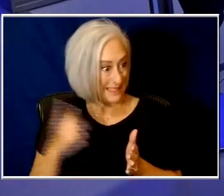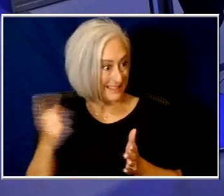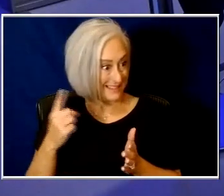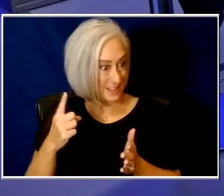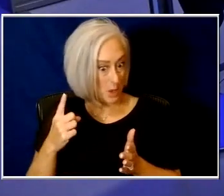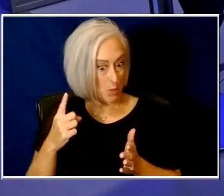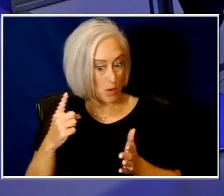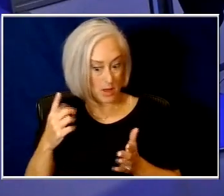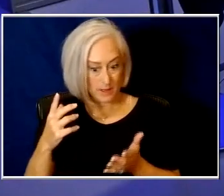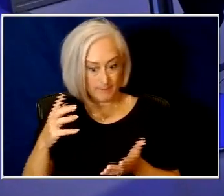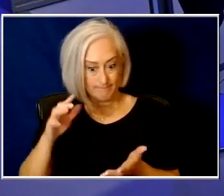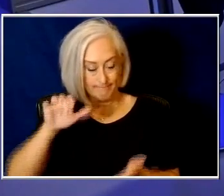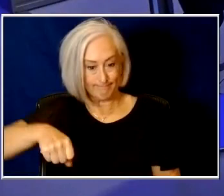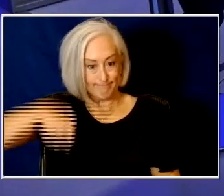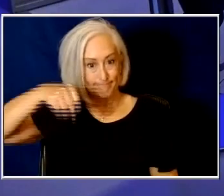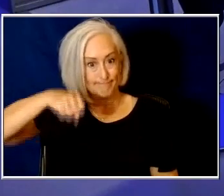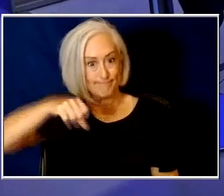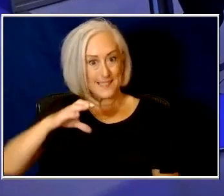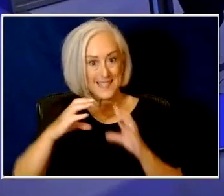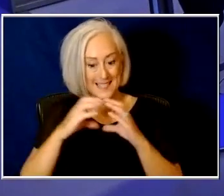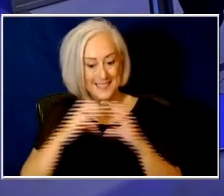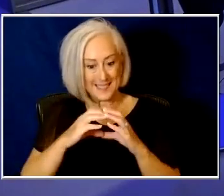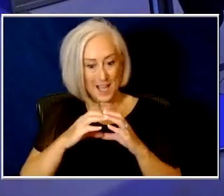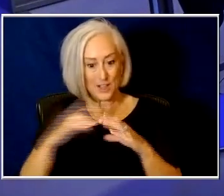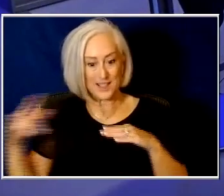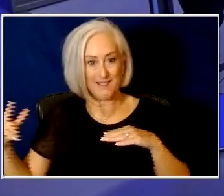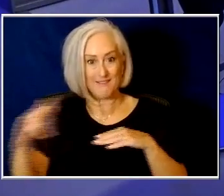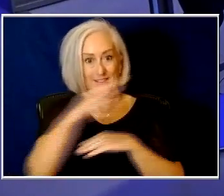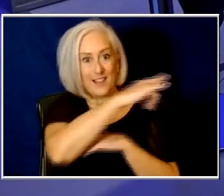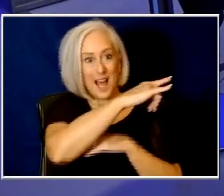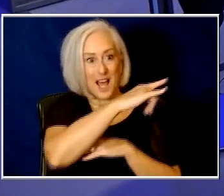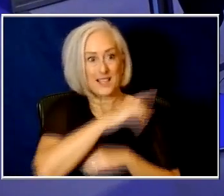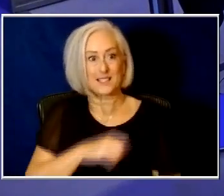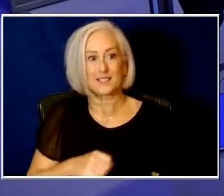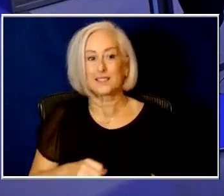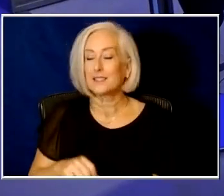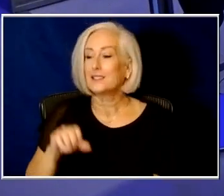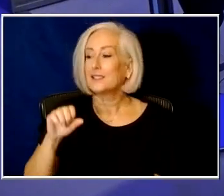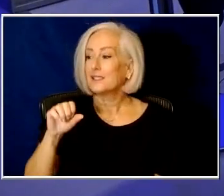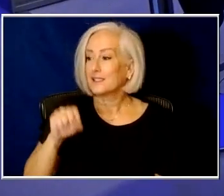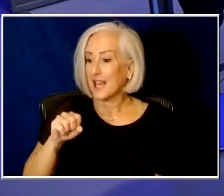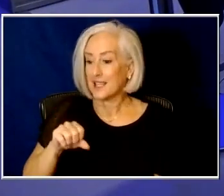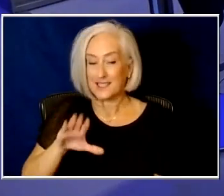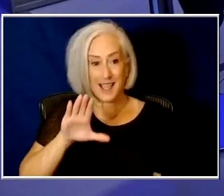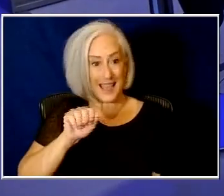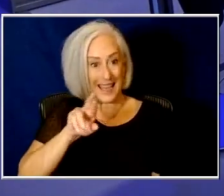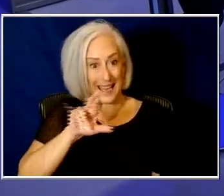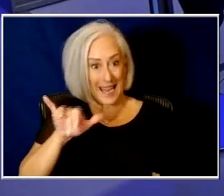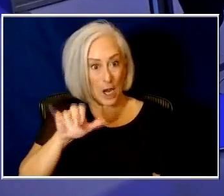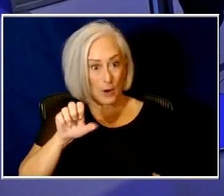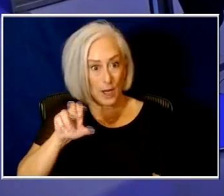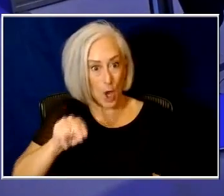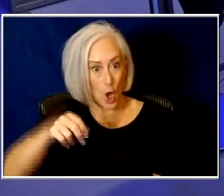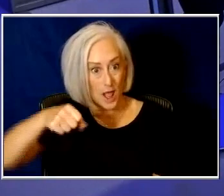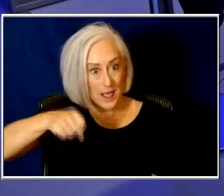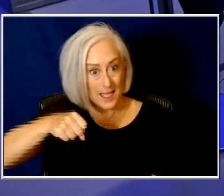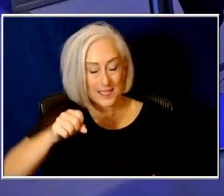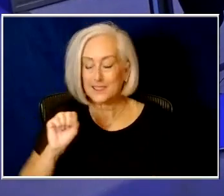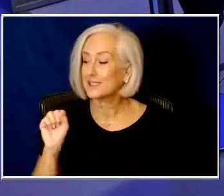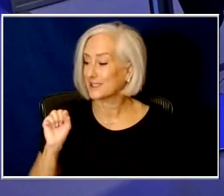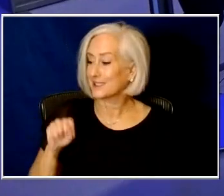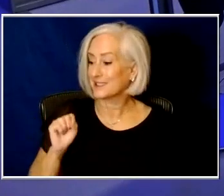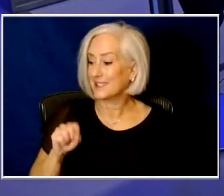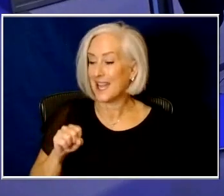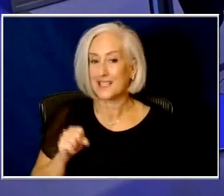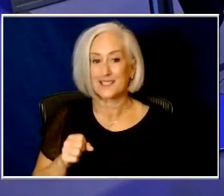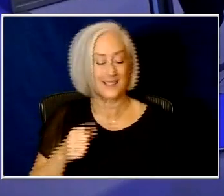fly them. Yeah, that's a big deal. Yeah. Carry-on luggage. Is it carry-on luggage? It is carry-on. Yeah, that's good. yeah. And any problem at the TSA checkpoints? I guess